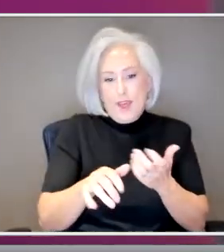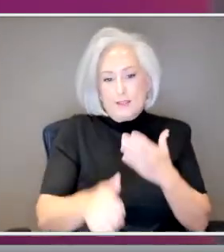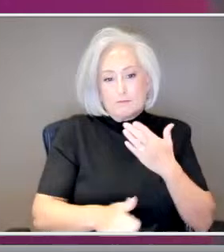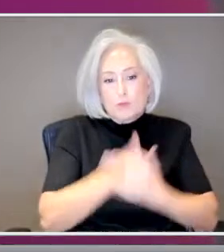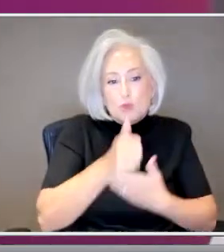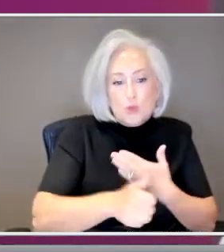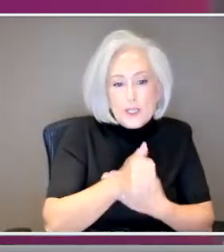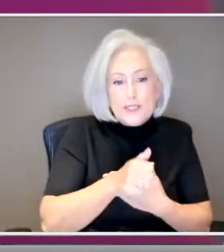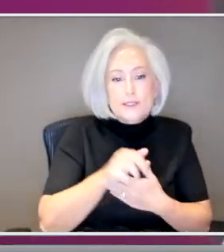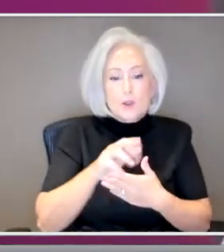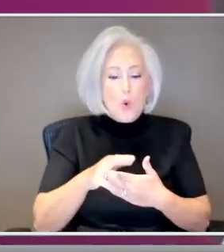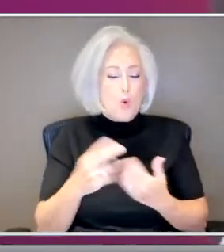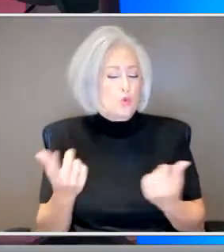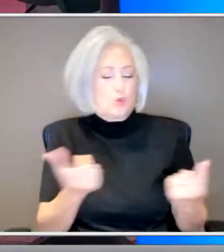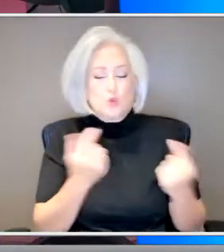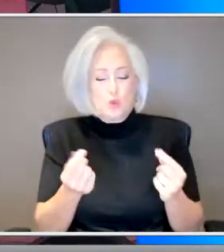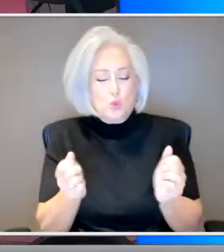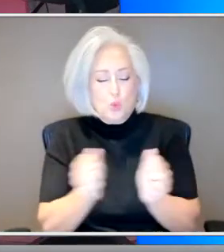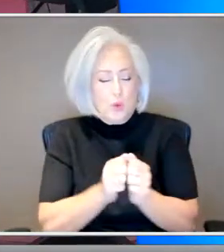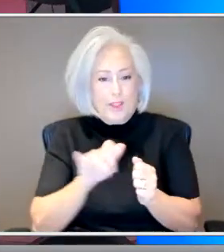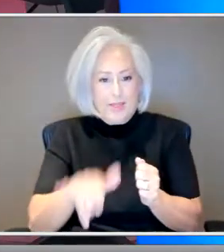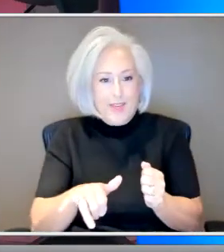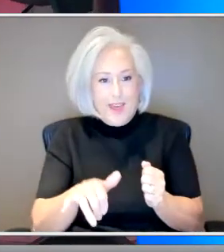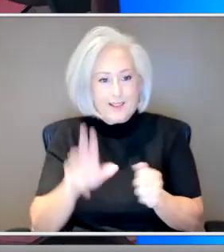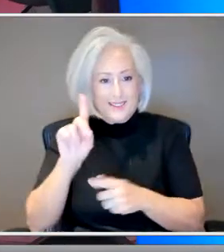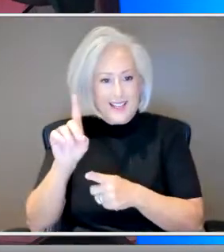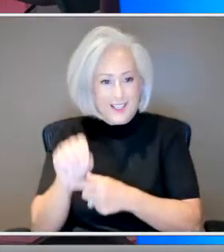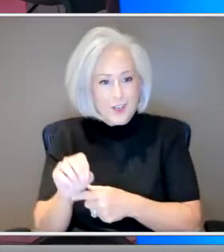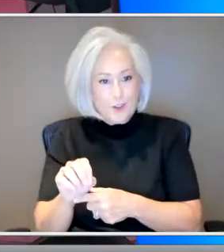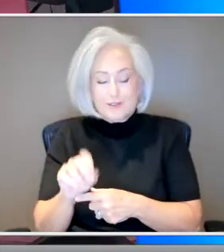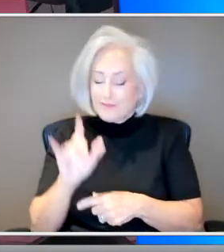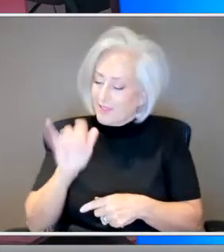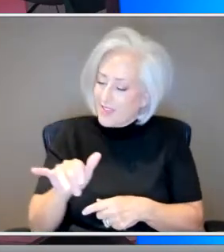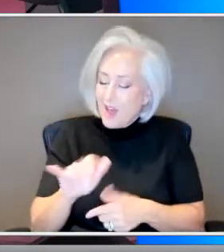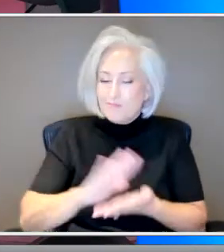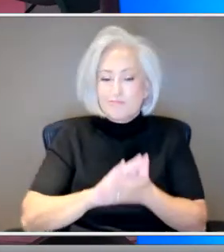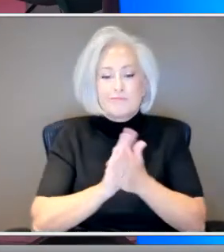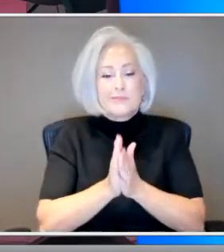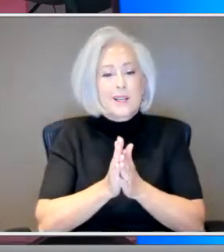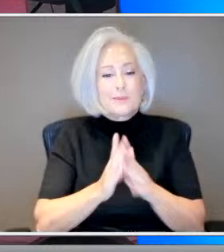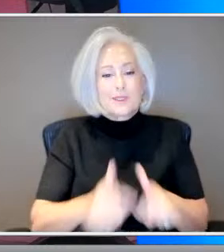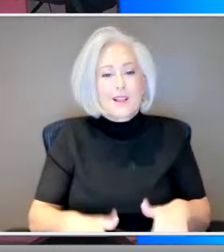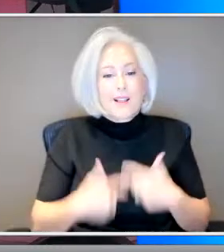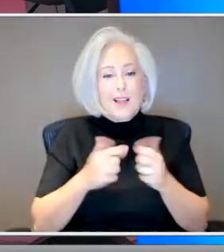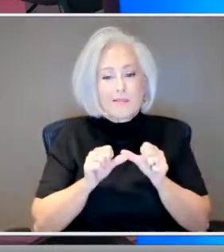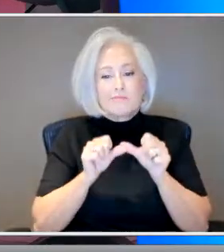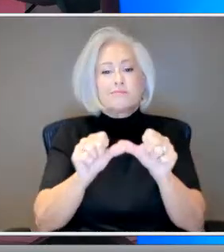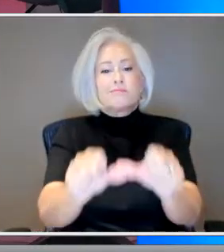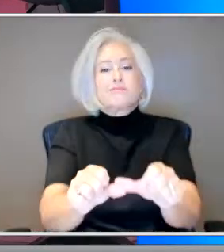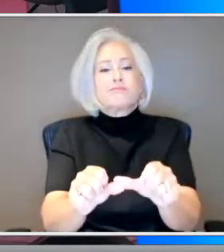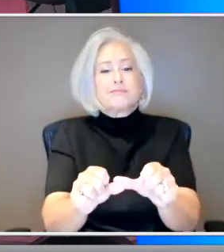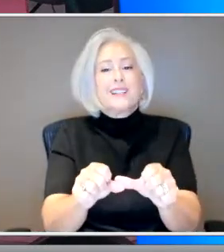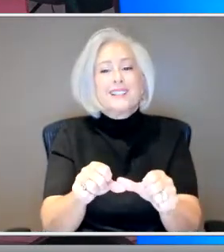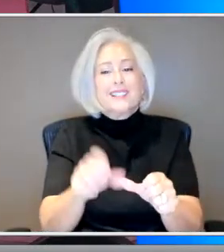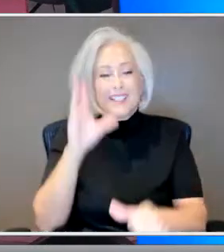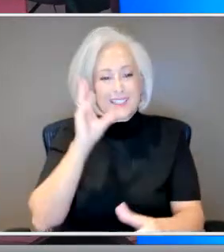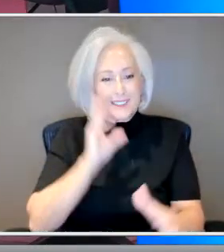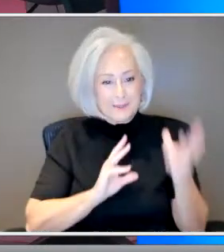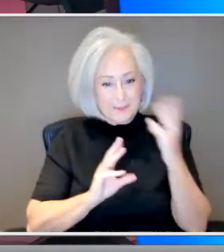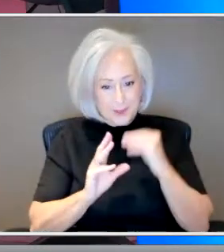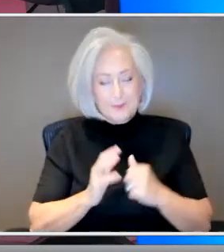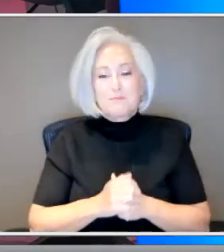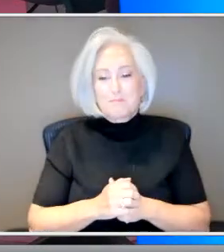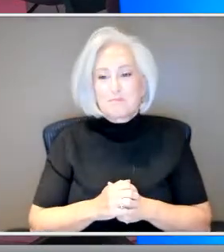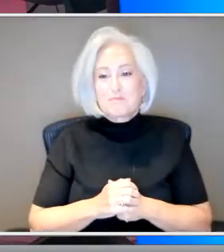and Farah and I are going to be here for you for the rest of that. And that's so great to know you've got this team behind you. If a